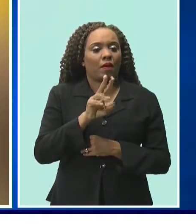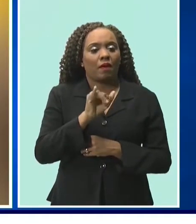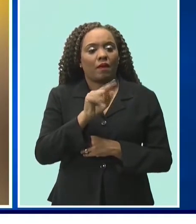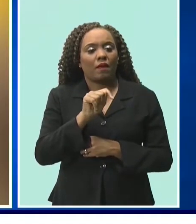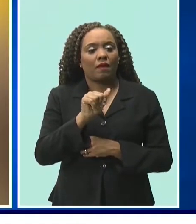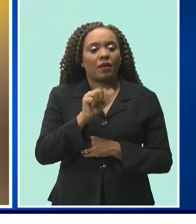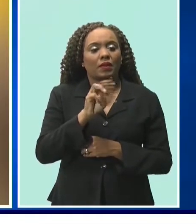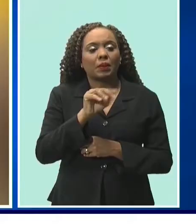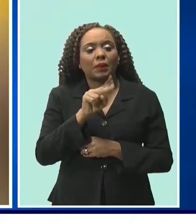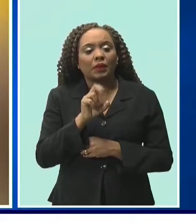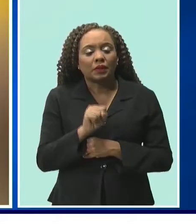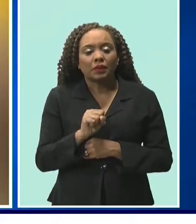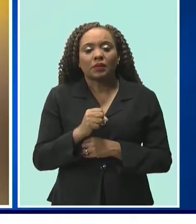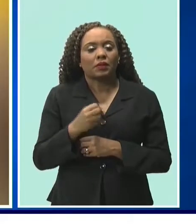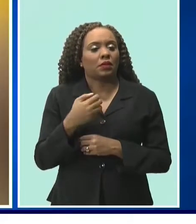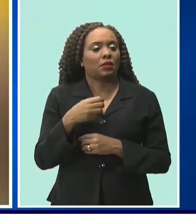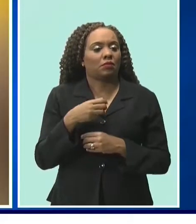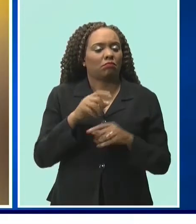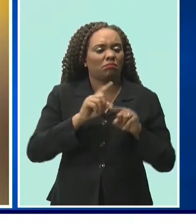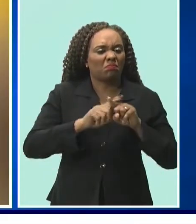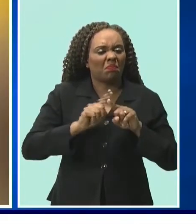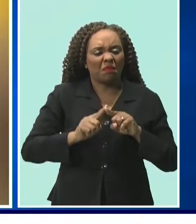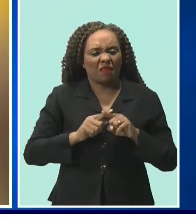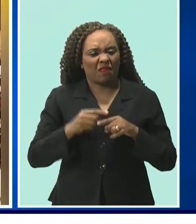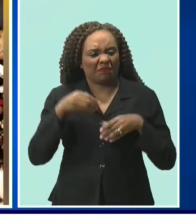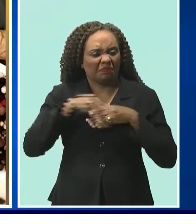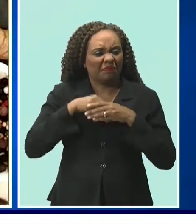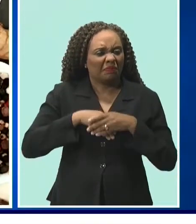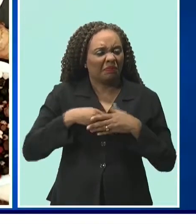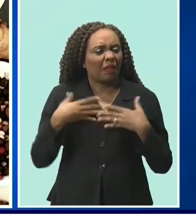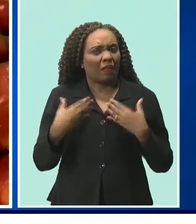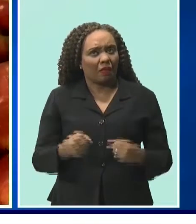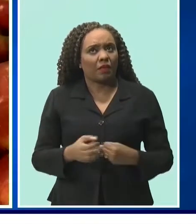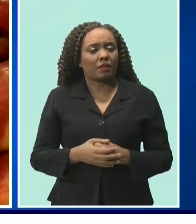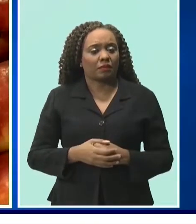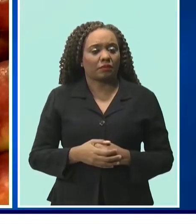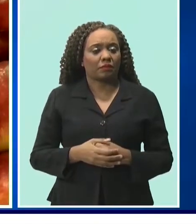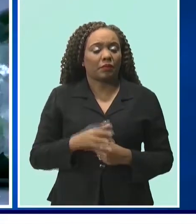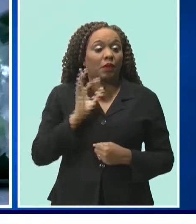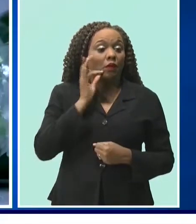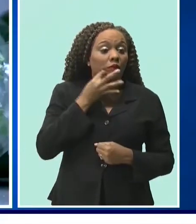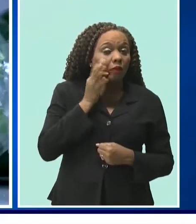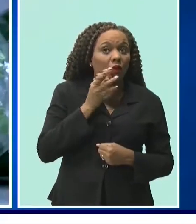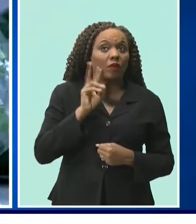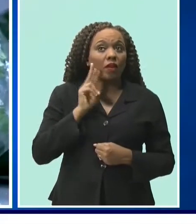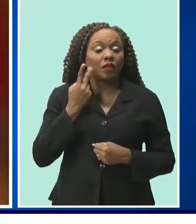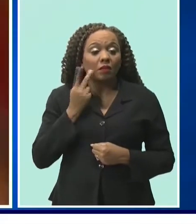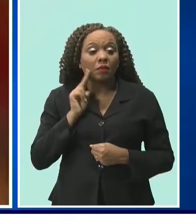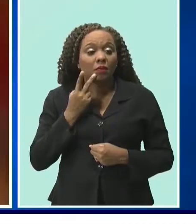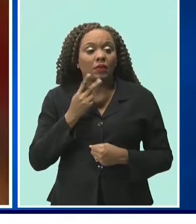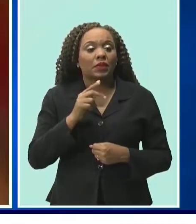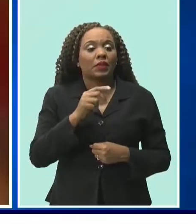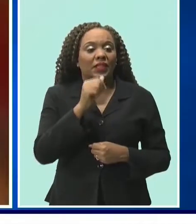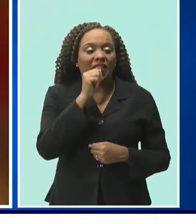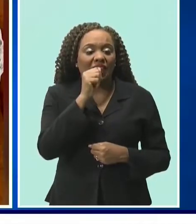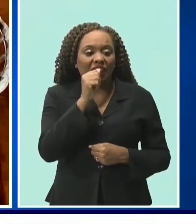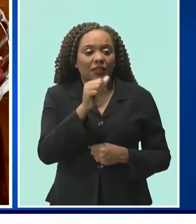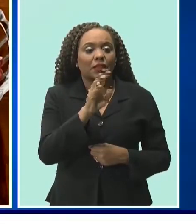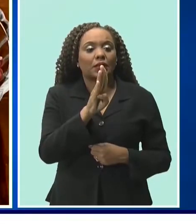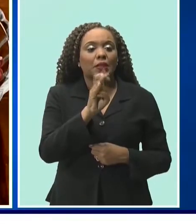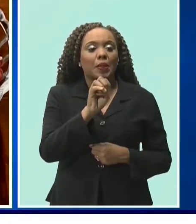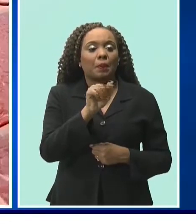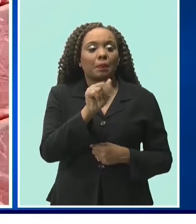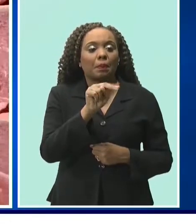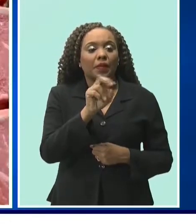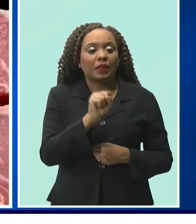dietary fiber, protein and antioxidants your body needs. Eat fruits, vegetables, beans, nuts, whole grains,